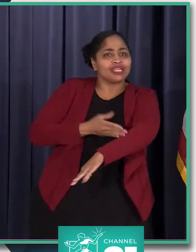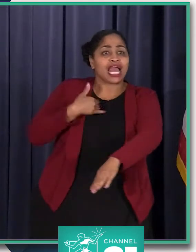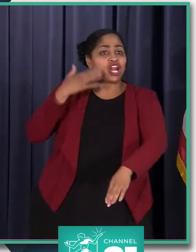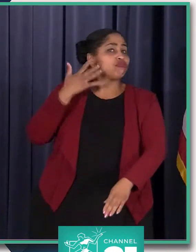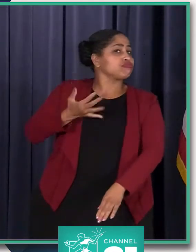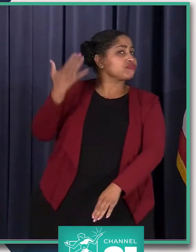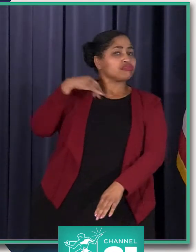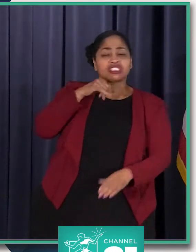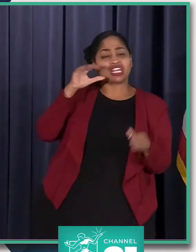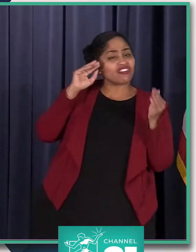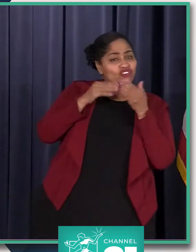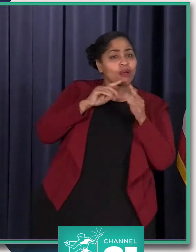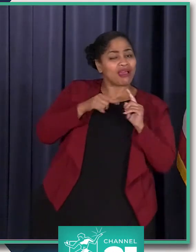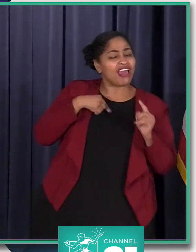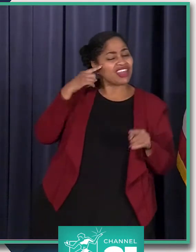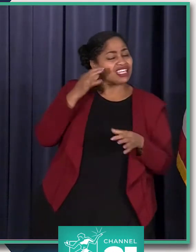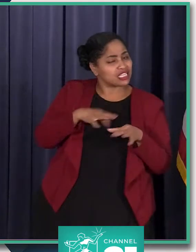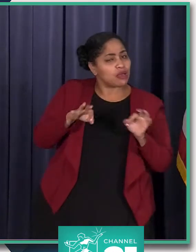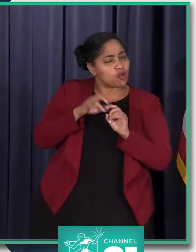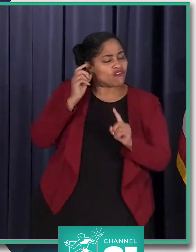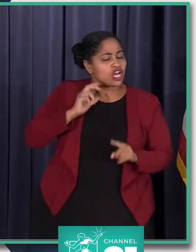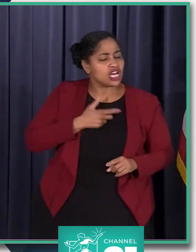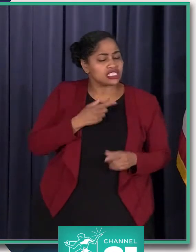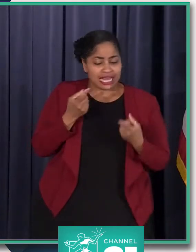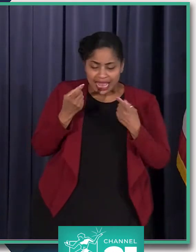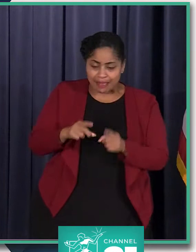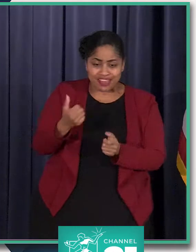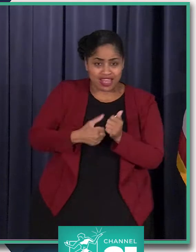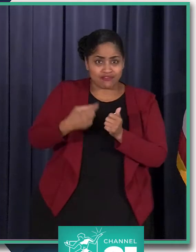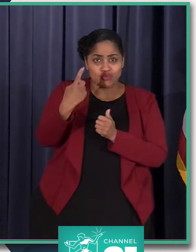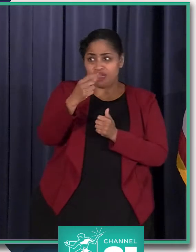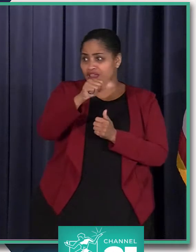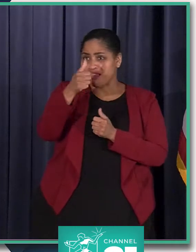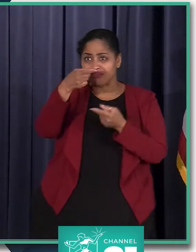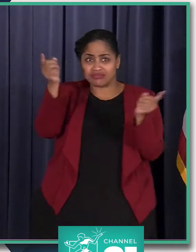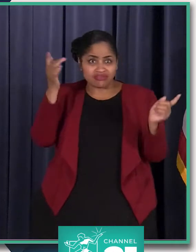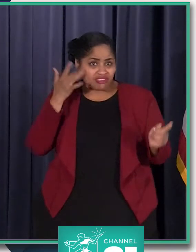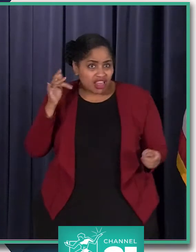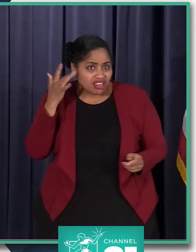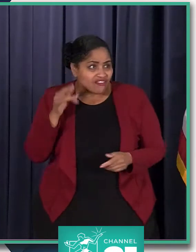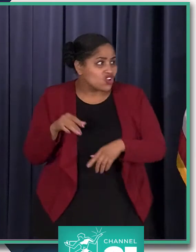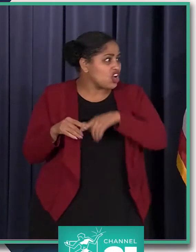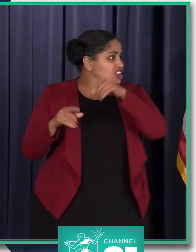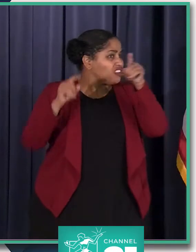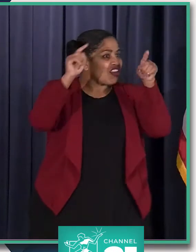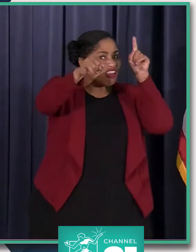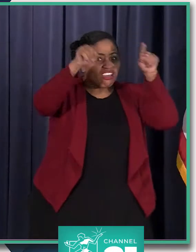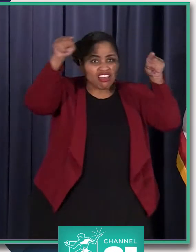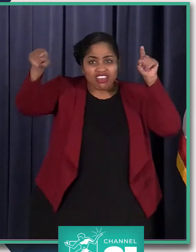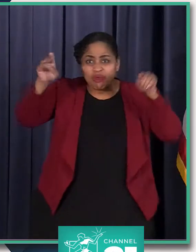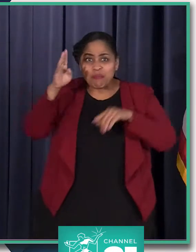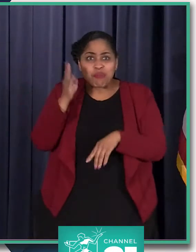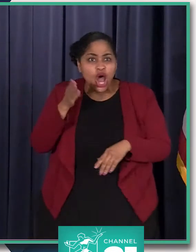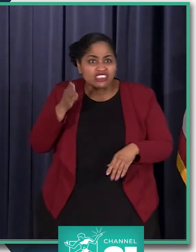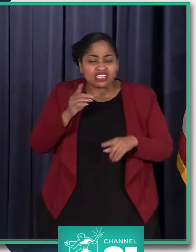before, but I think it's important for us. It happens every place else. You have California, you have all these places, you have Boston. Why not